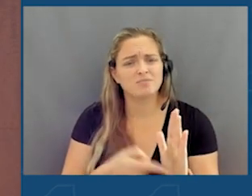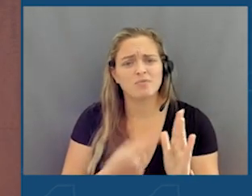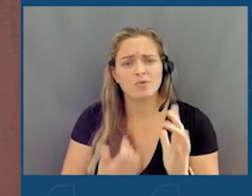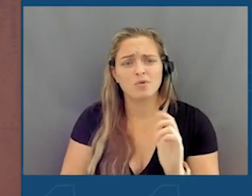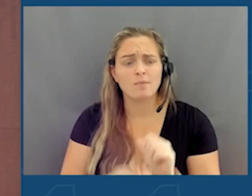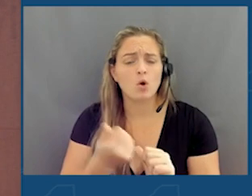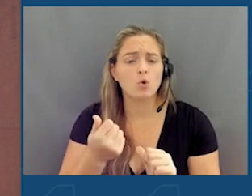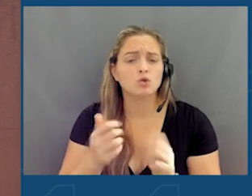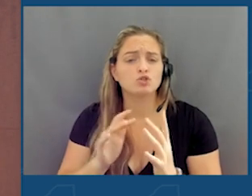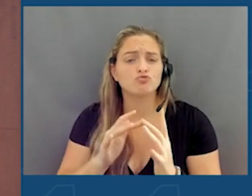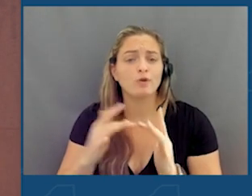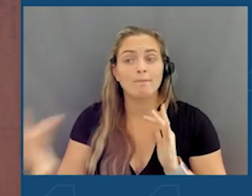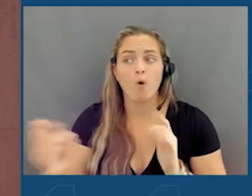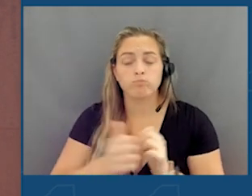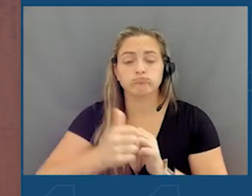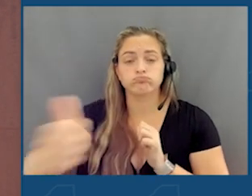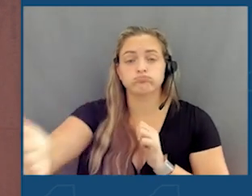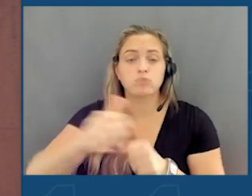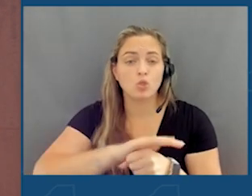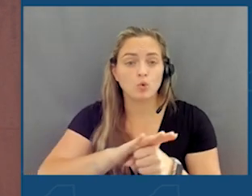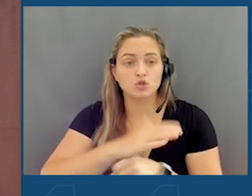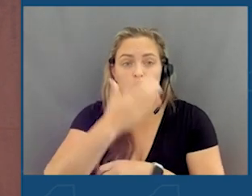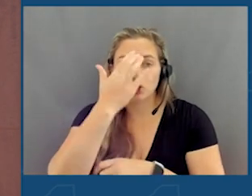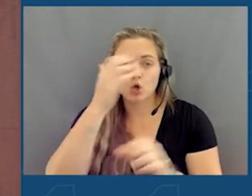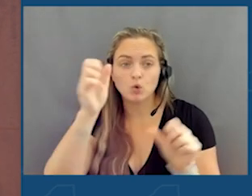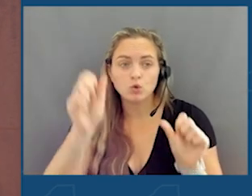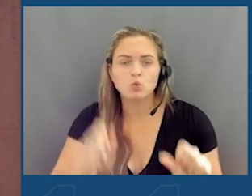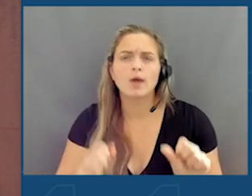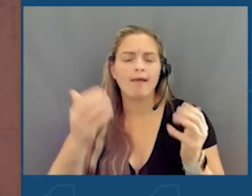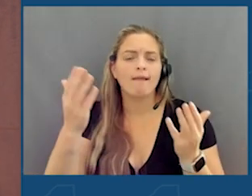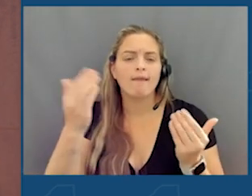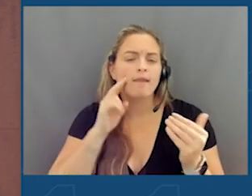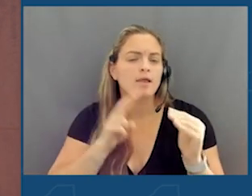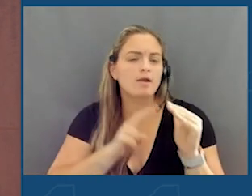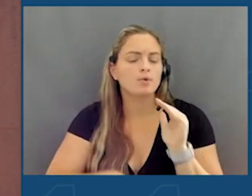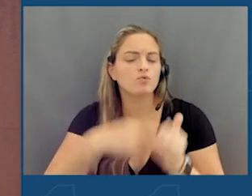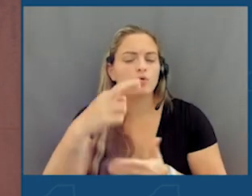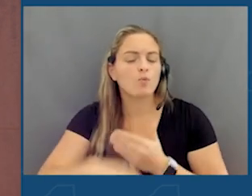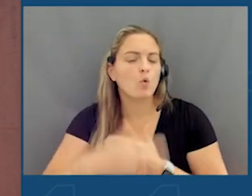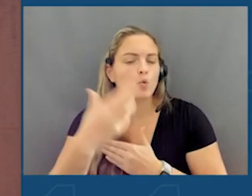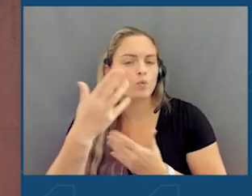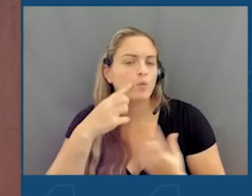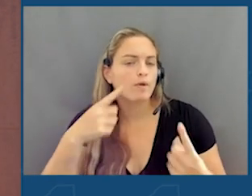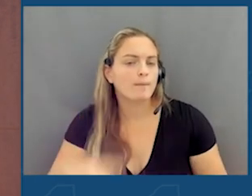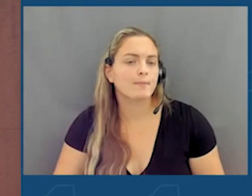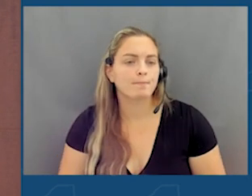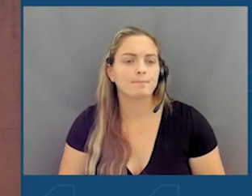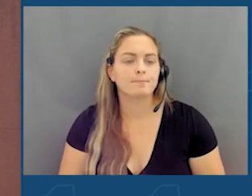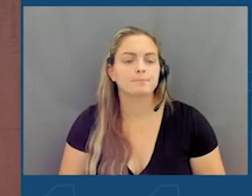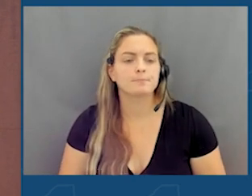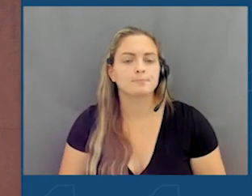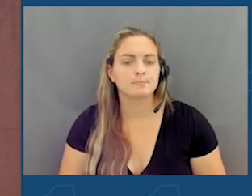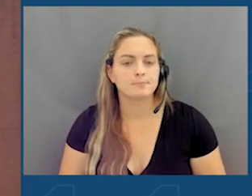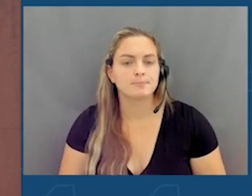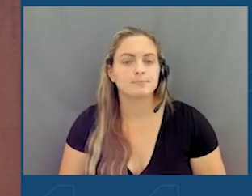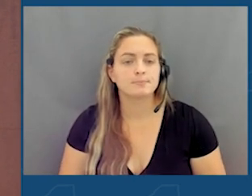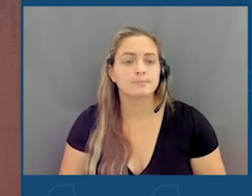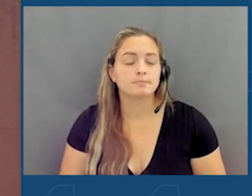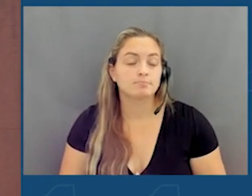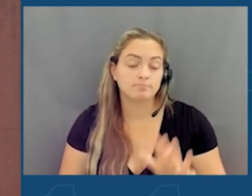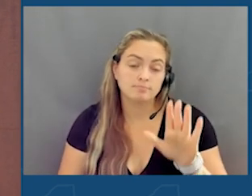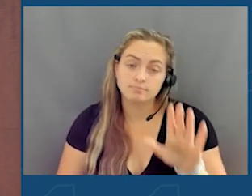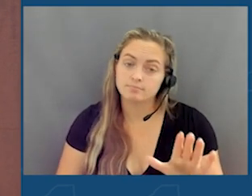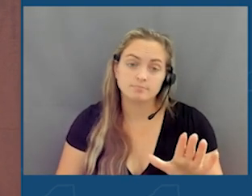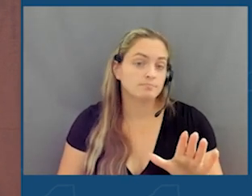remote location where you know that you can anticipate what the result will be. And no longer